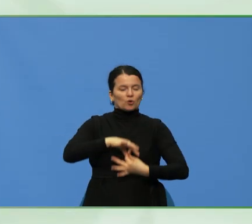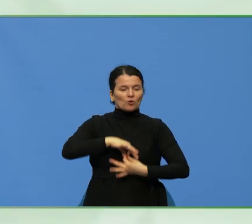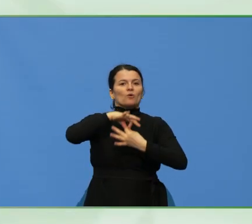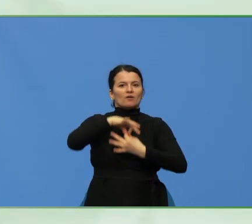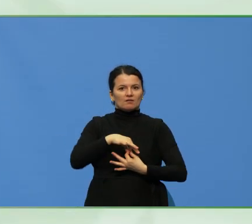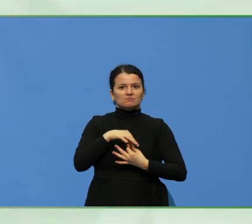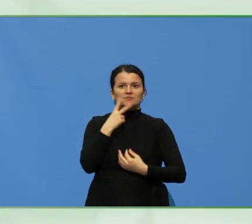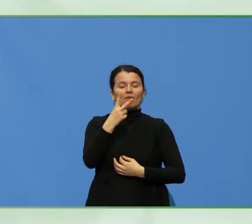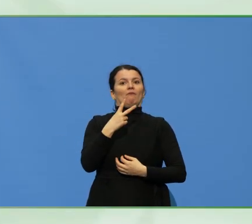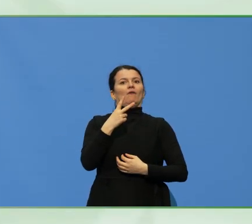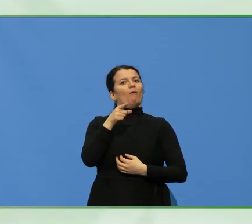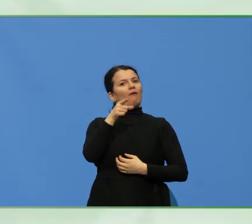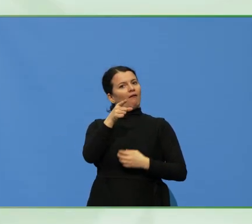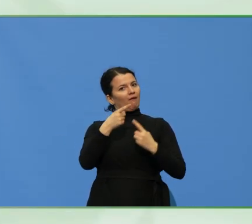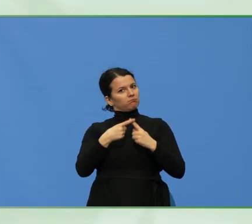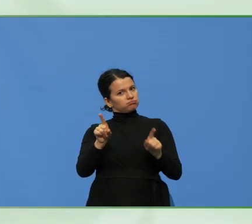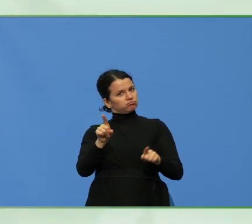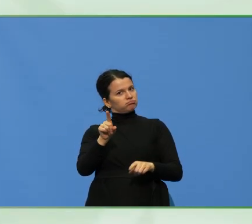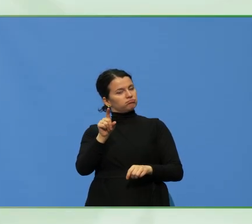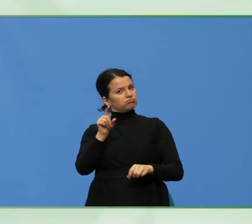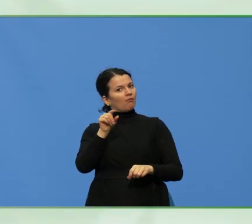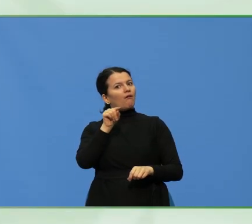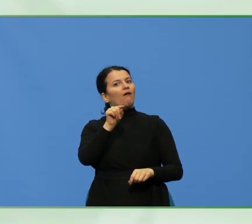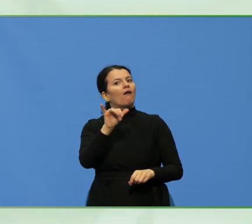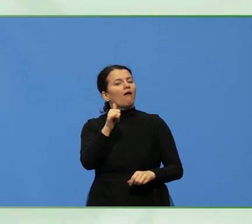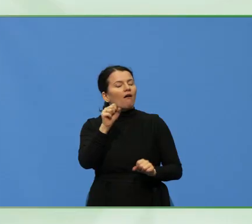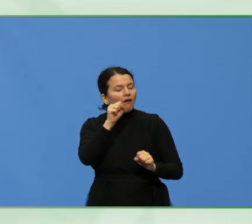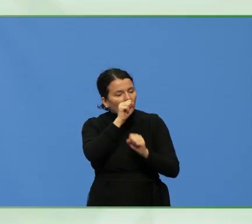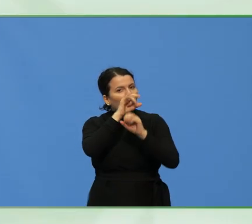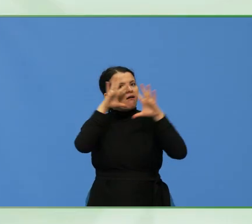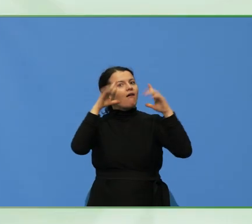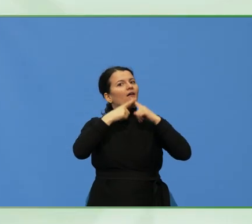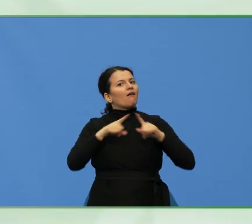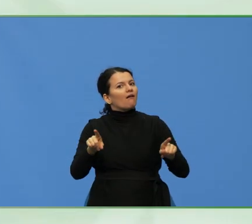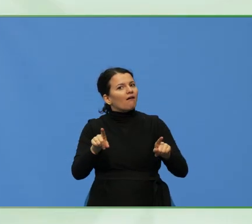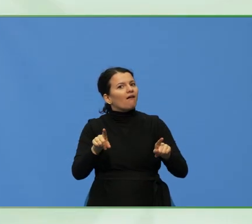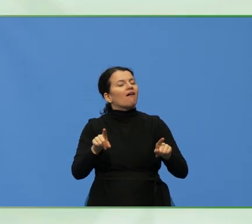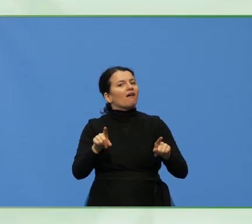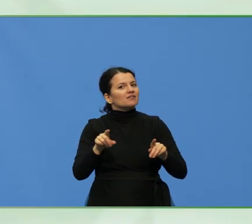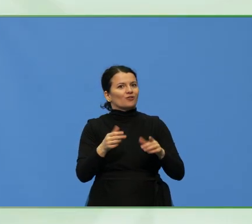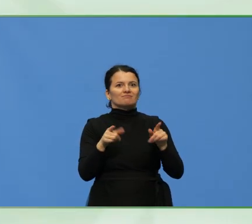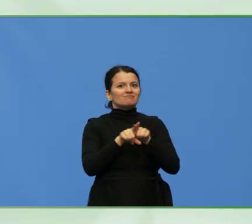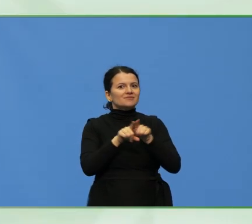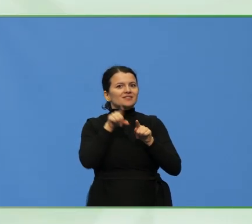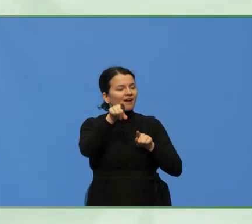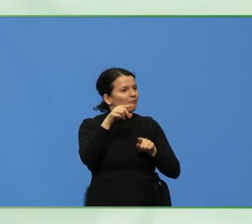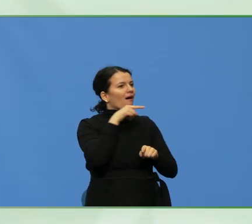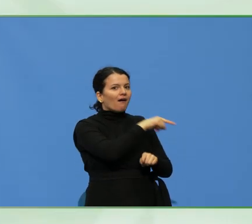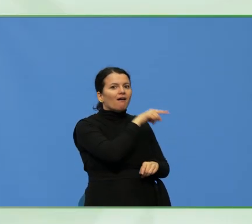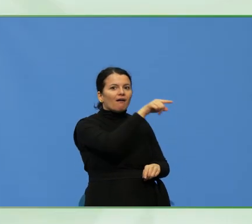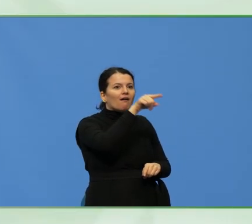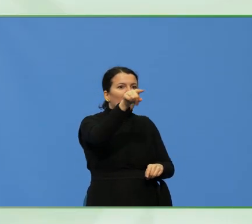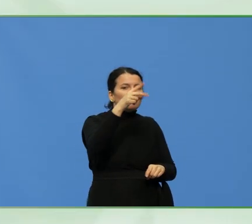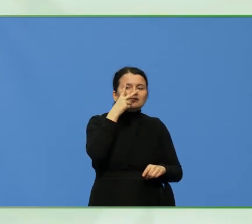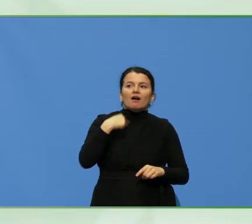And in the same instance of becoming aware of those assumptions are shattered by the experience that they have